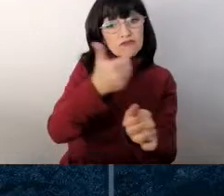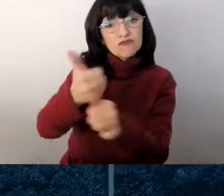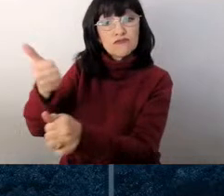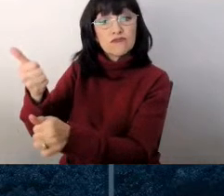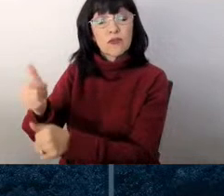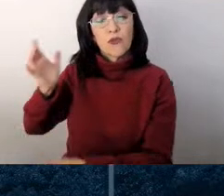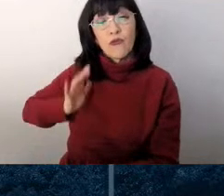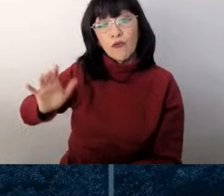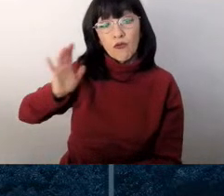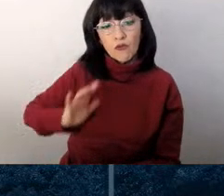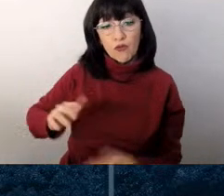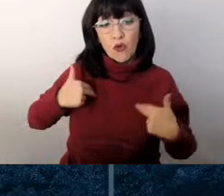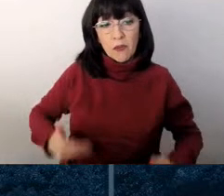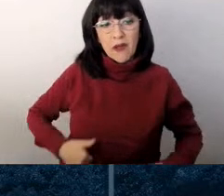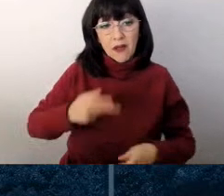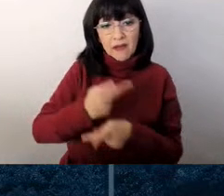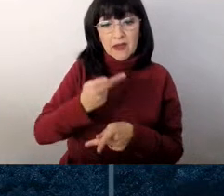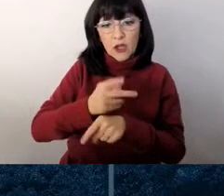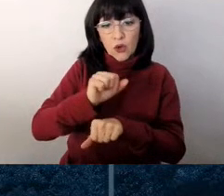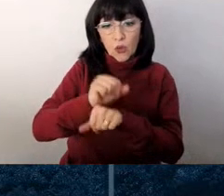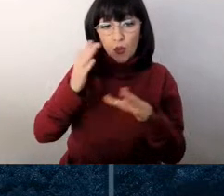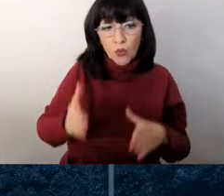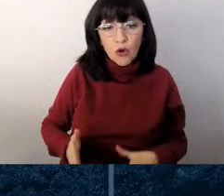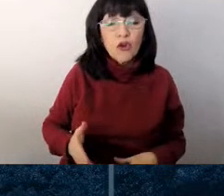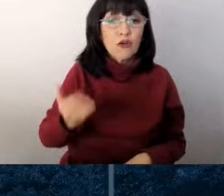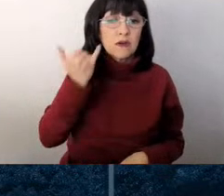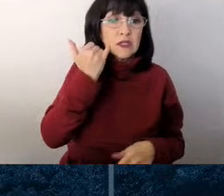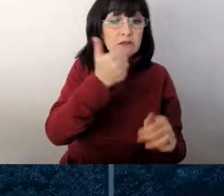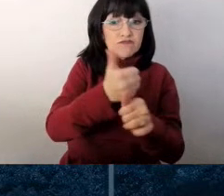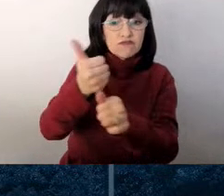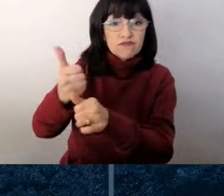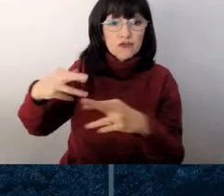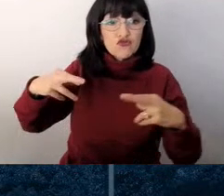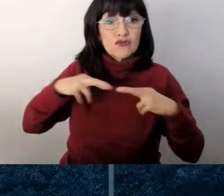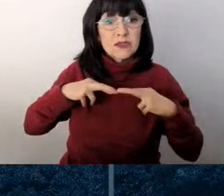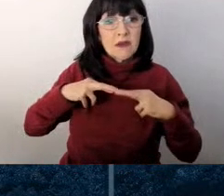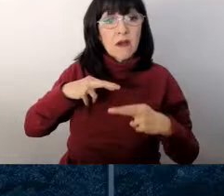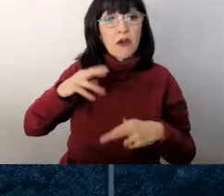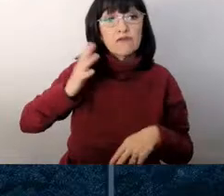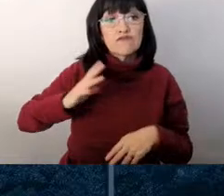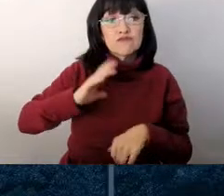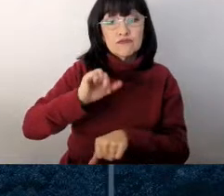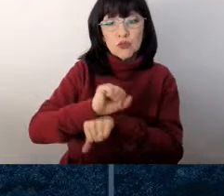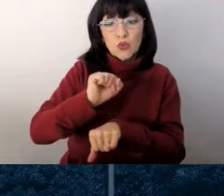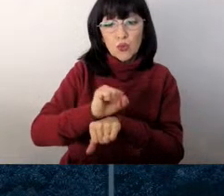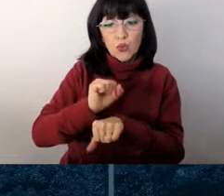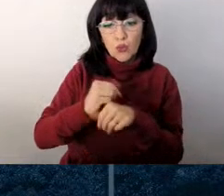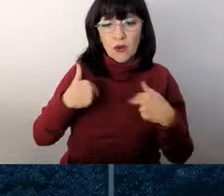worker, please contact the Hospitals Association,